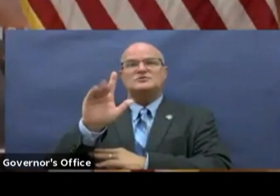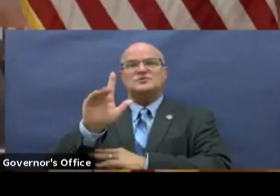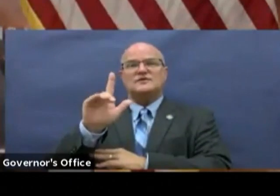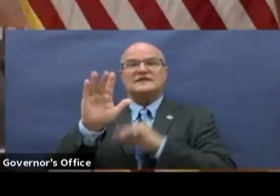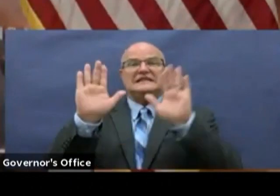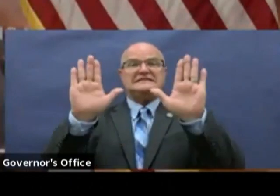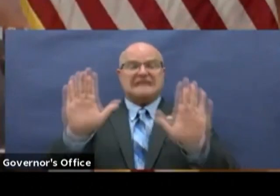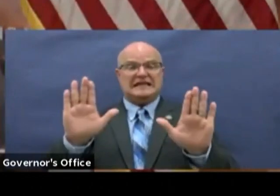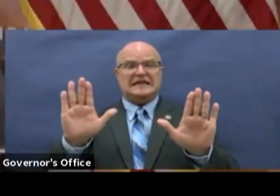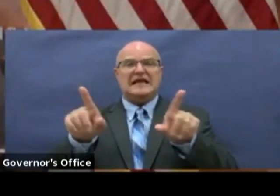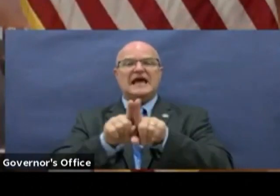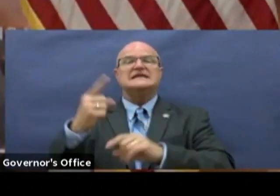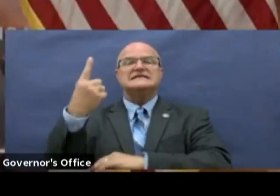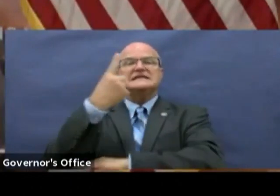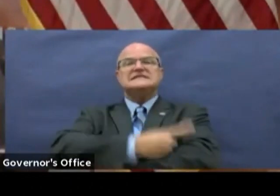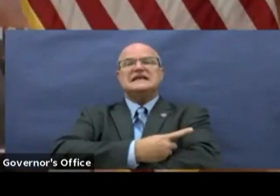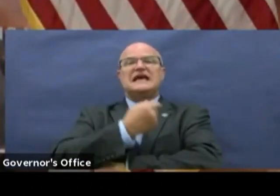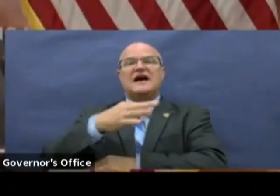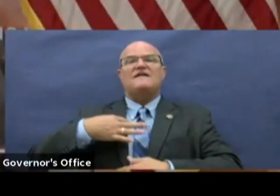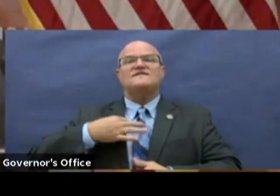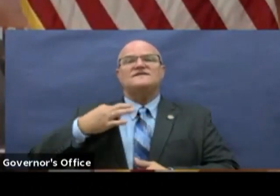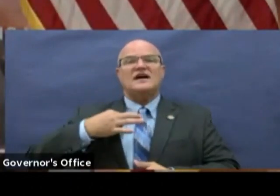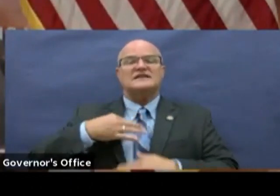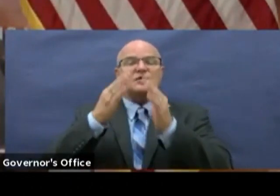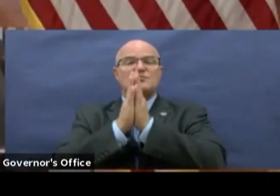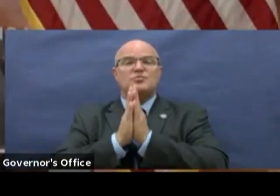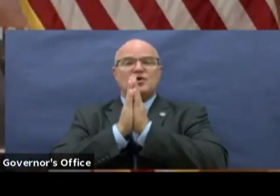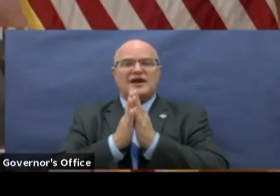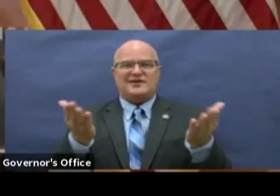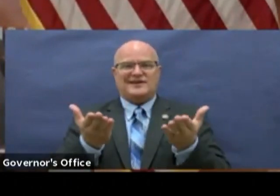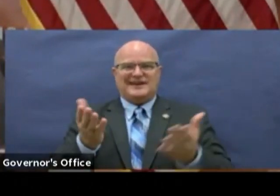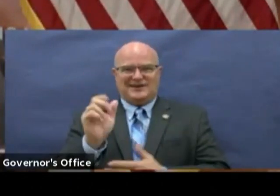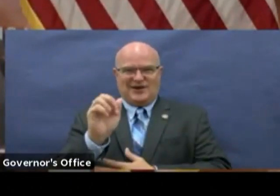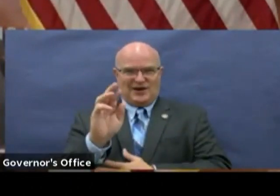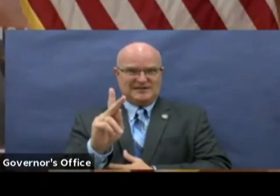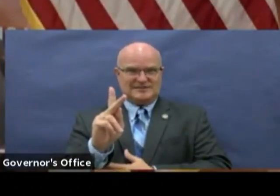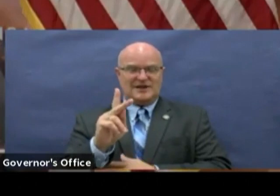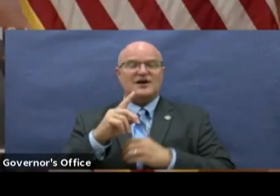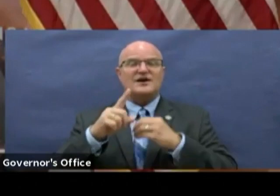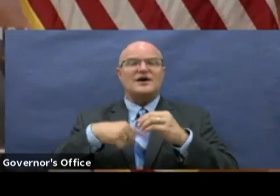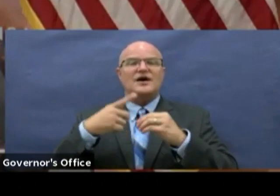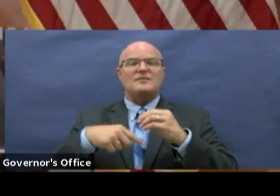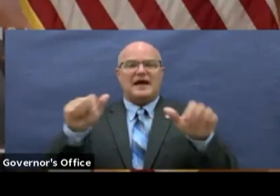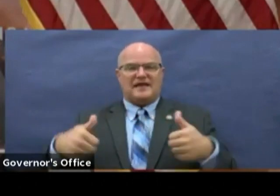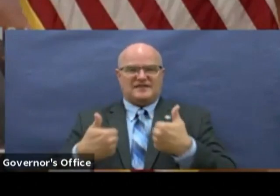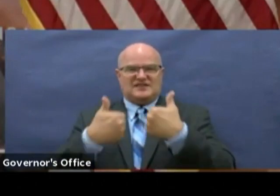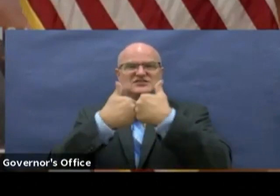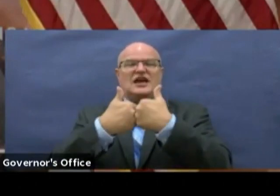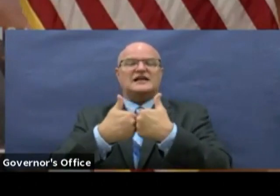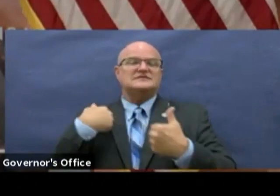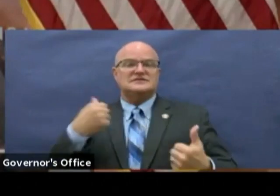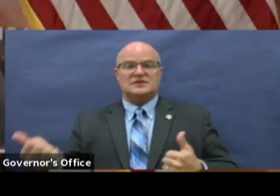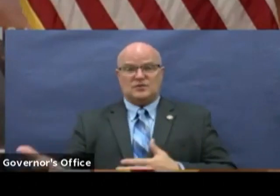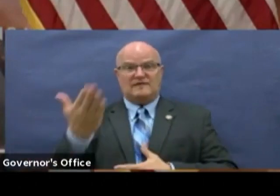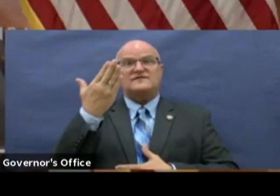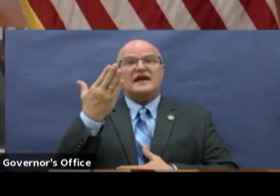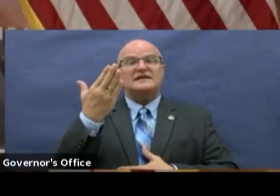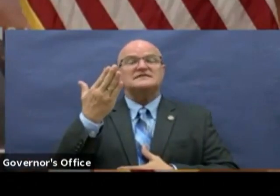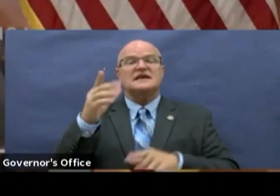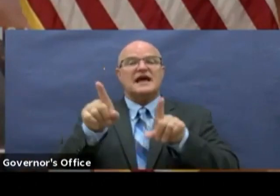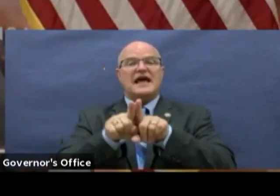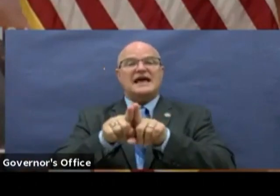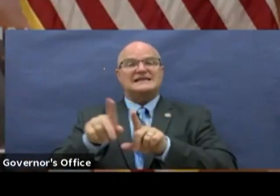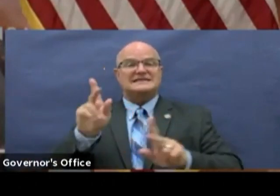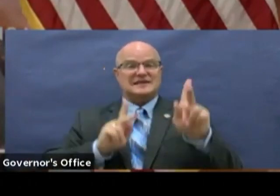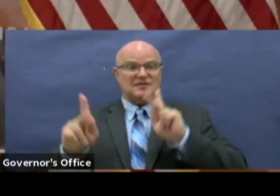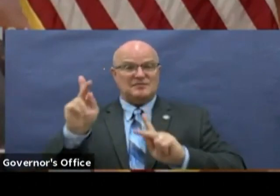Sunday, as a day of voluntary prayer in Arkansas in regard to the challenges that we face as a